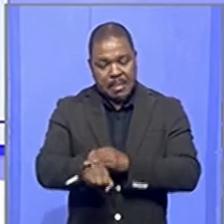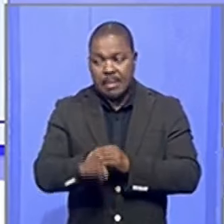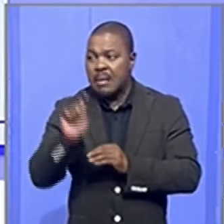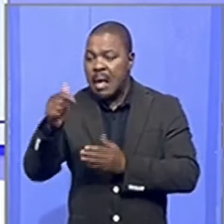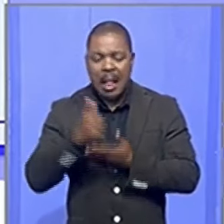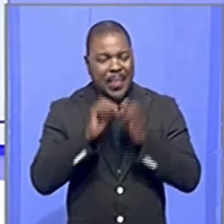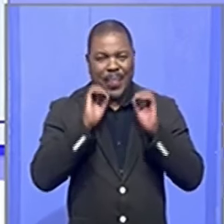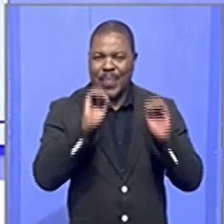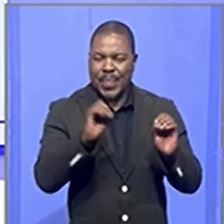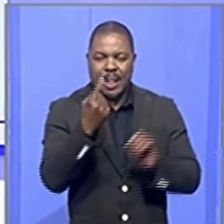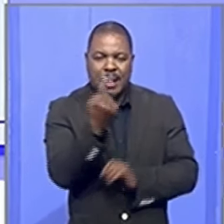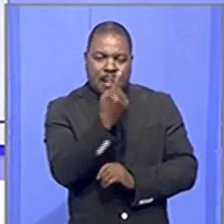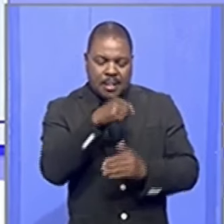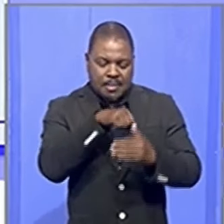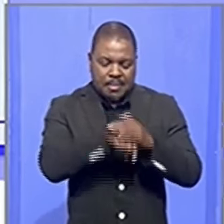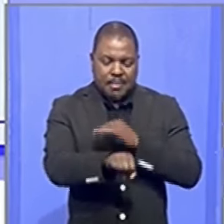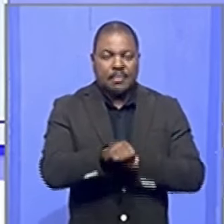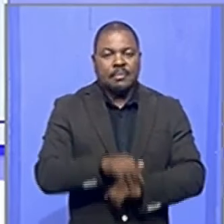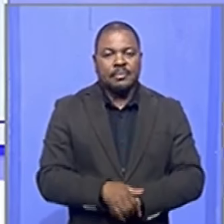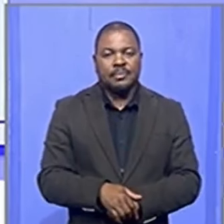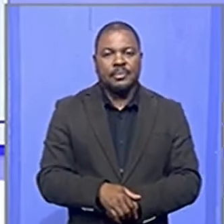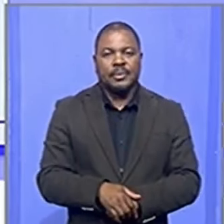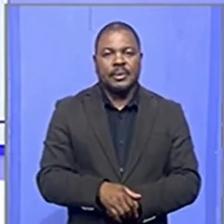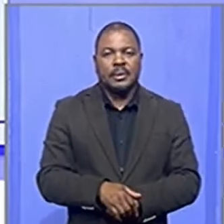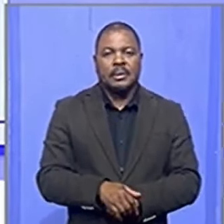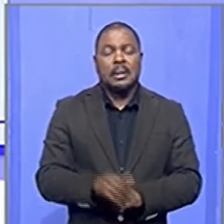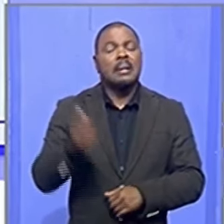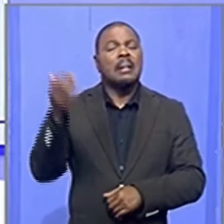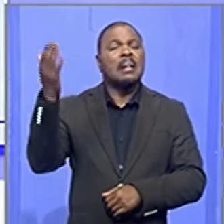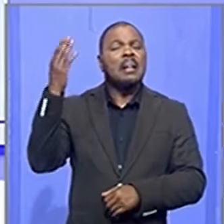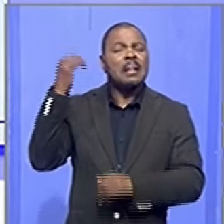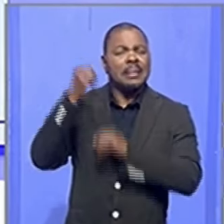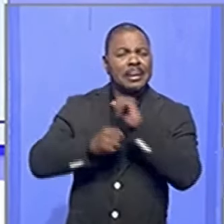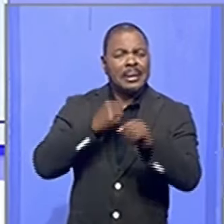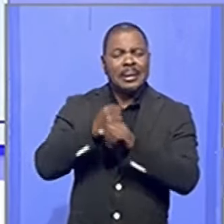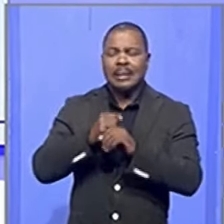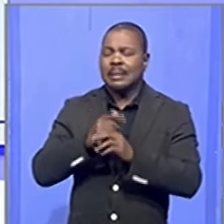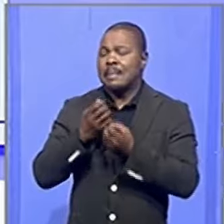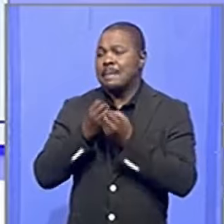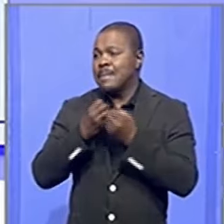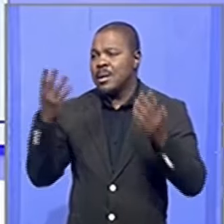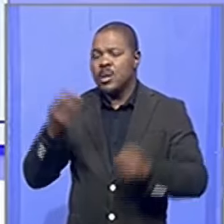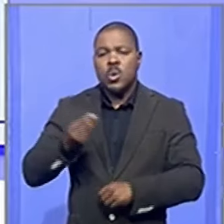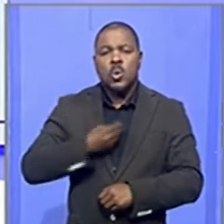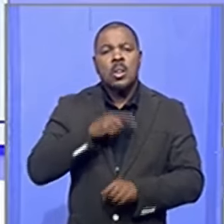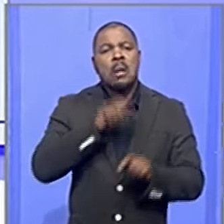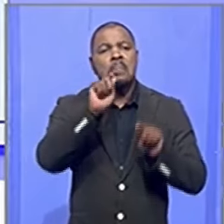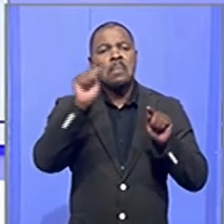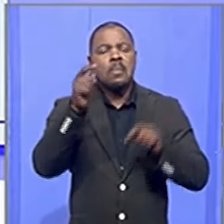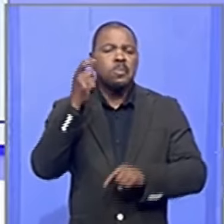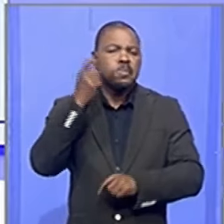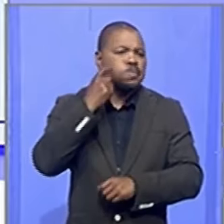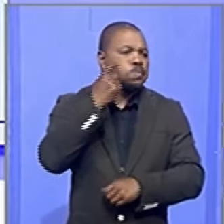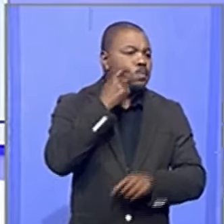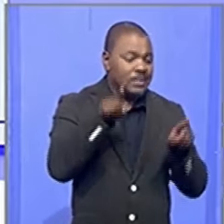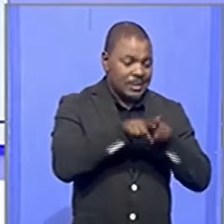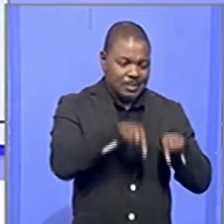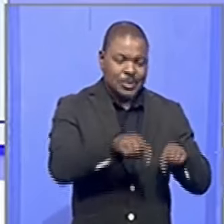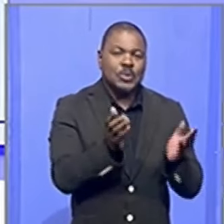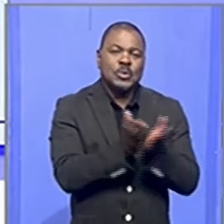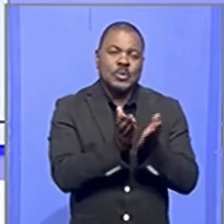ke motho ka ntle ga meago ya sekolo seo. Mo mengwageng ya go feta go bile le dipego tša godimo tša bana bao ba ile go ba mmeleng gona sekolong